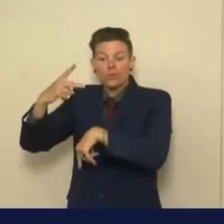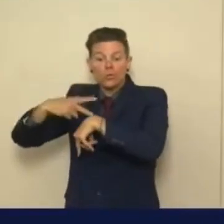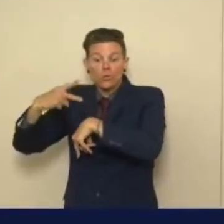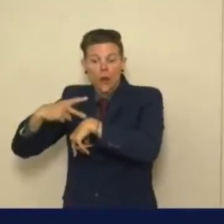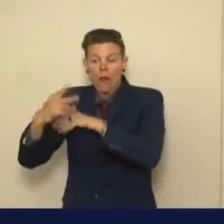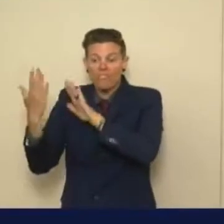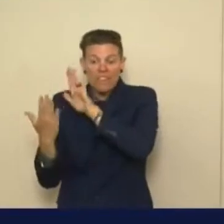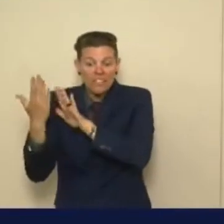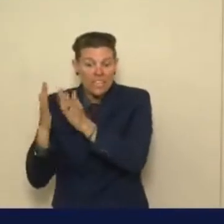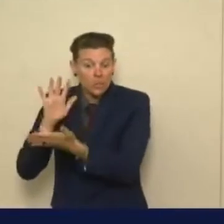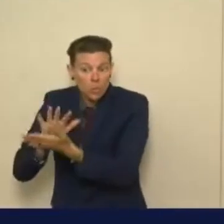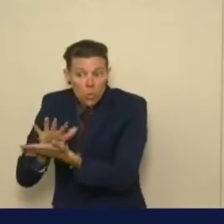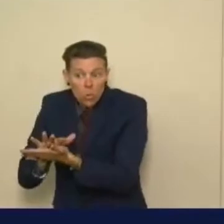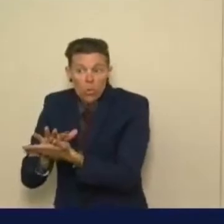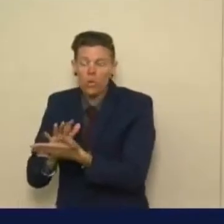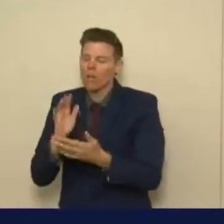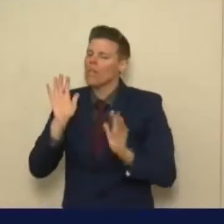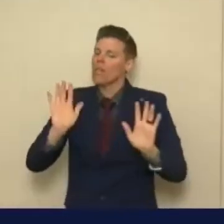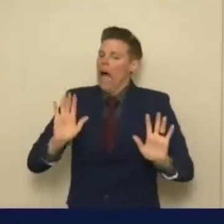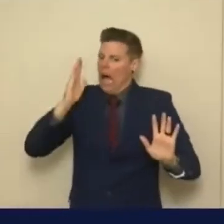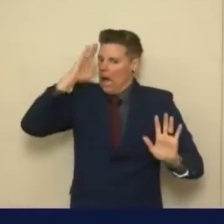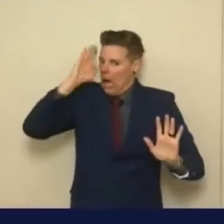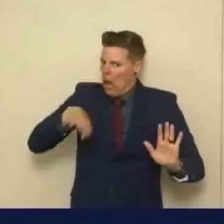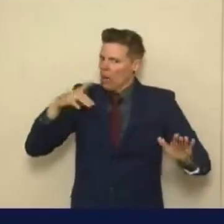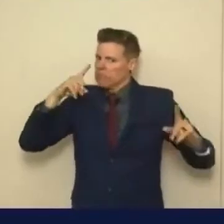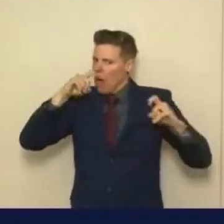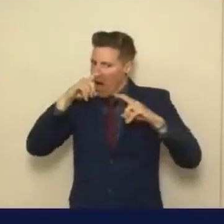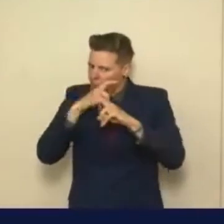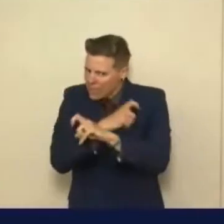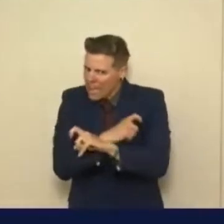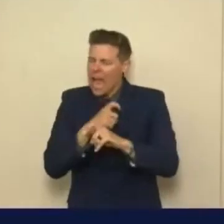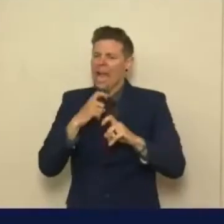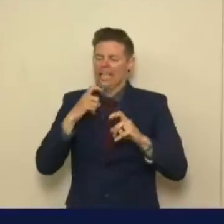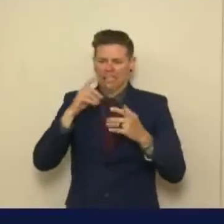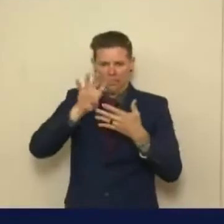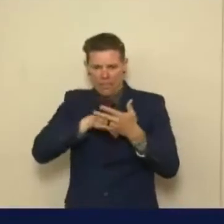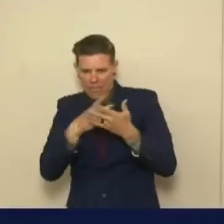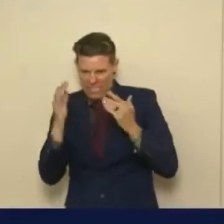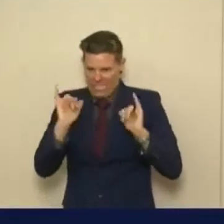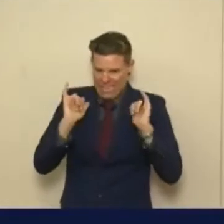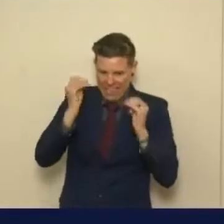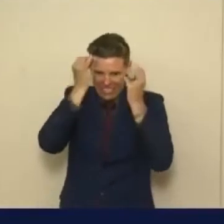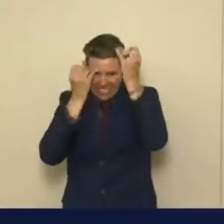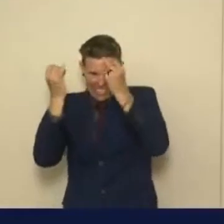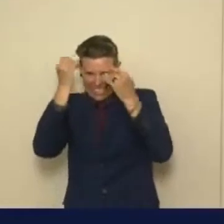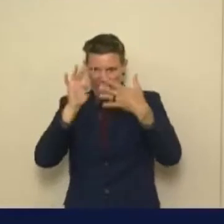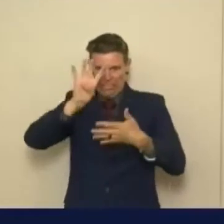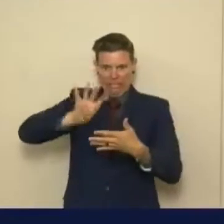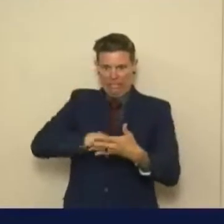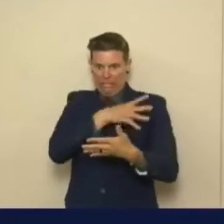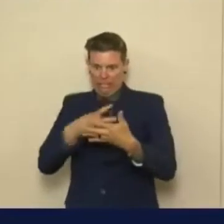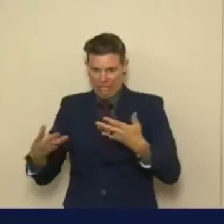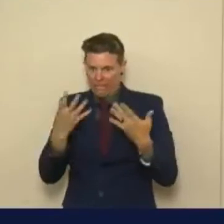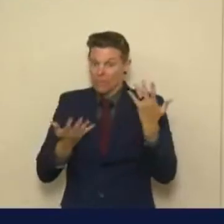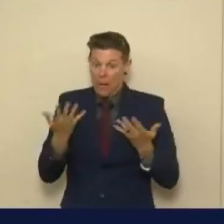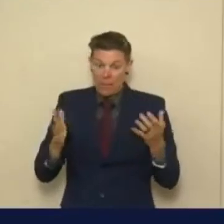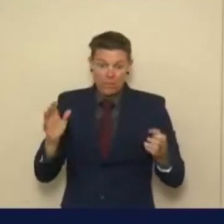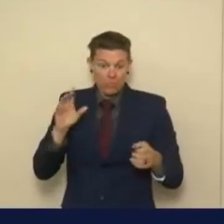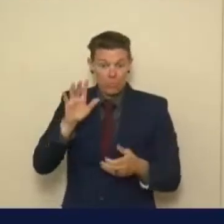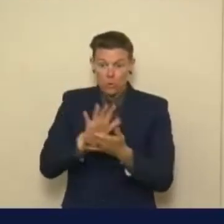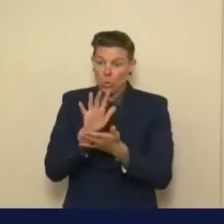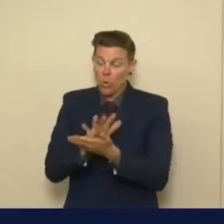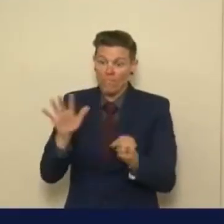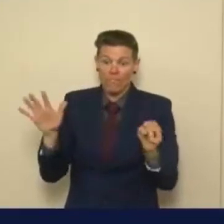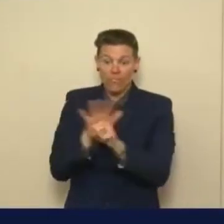a slow, thoughtful, productive way so that we don't close schools halfway through. The whole point of this, and what